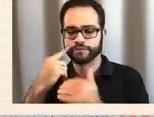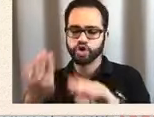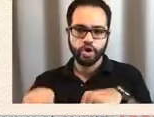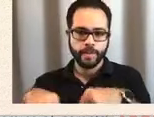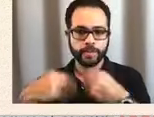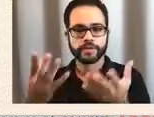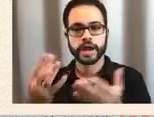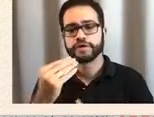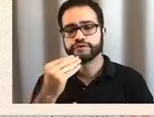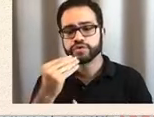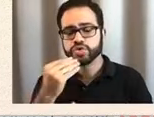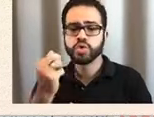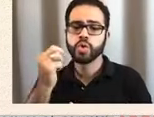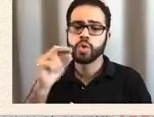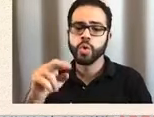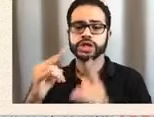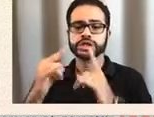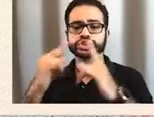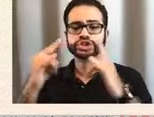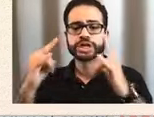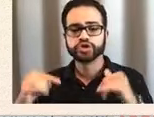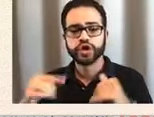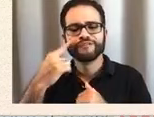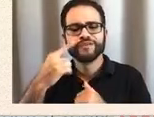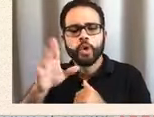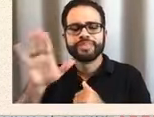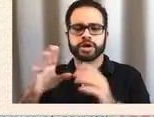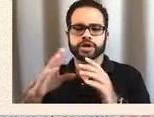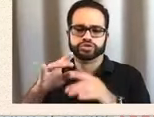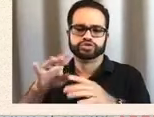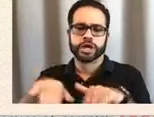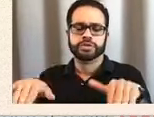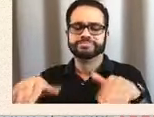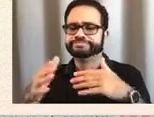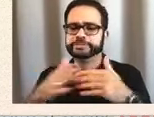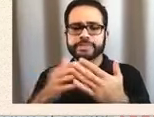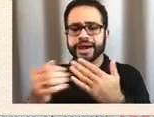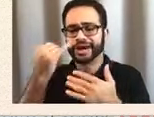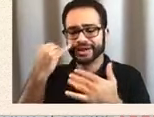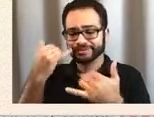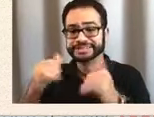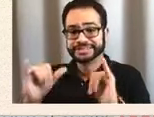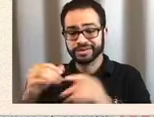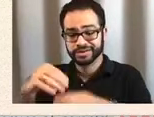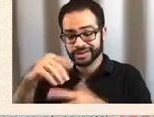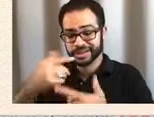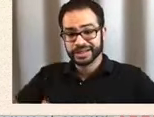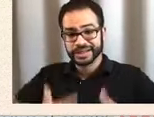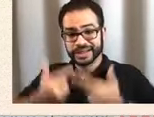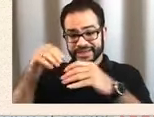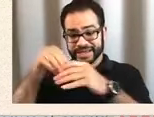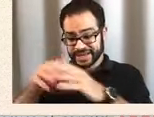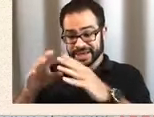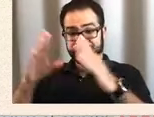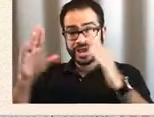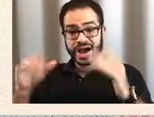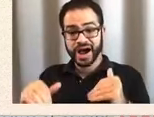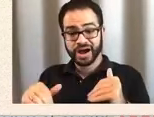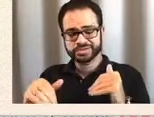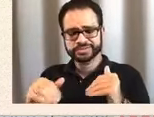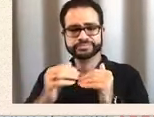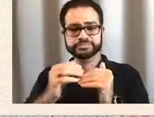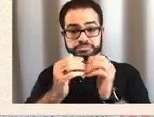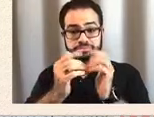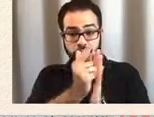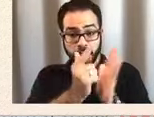their child. So even if the child is continuing to live in the parent's house, legally the parent isn't required to